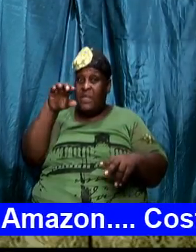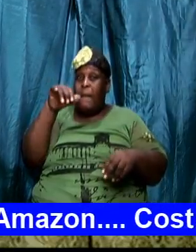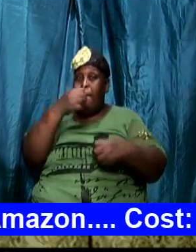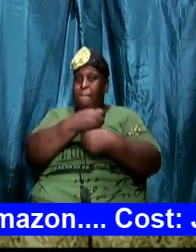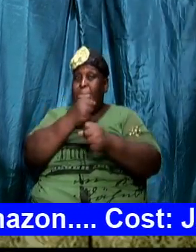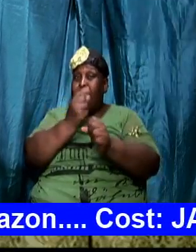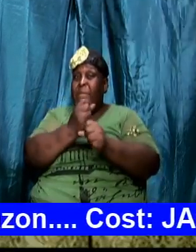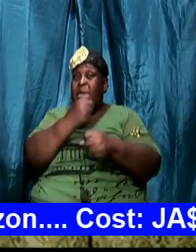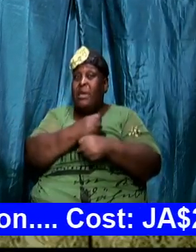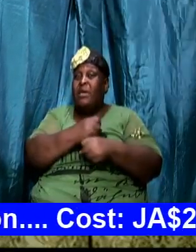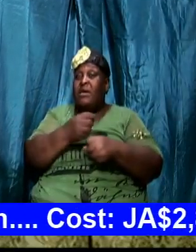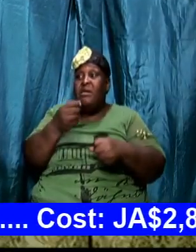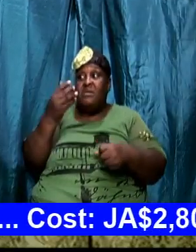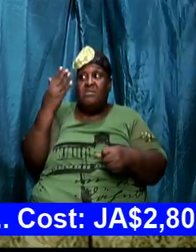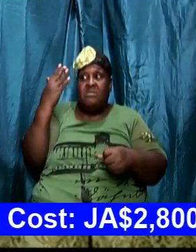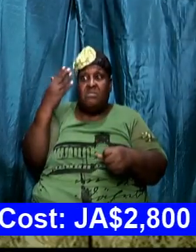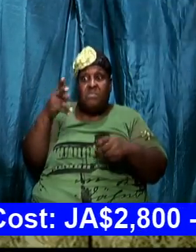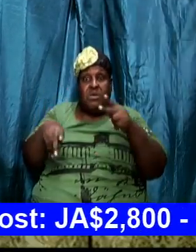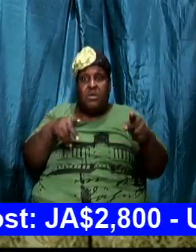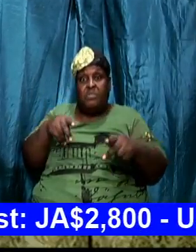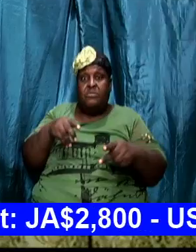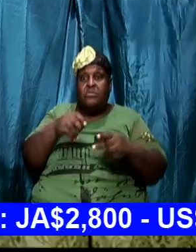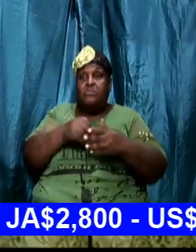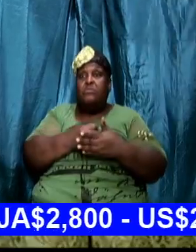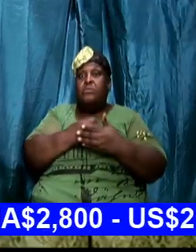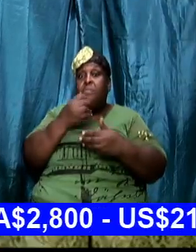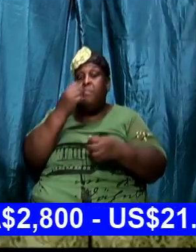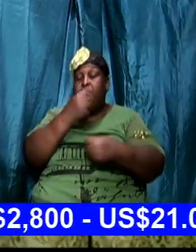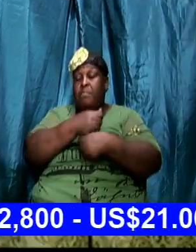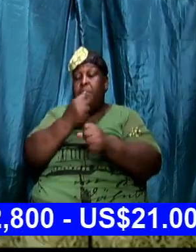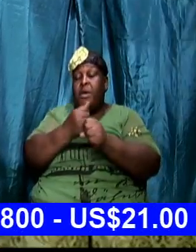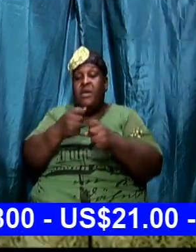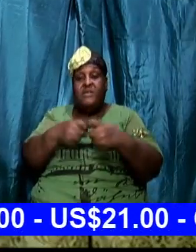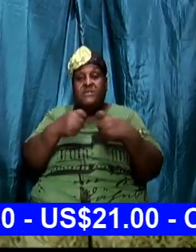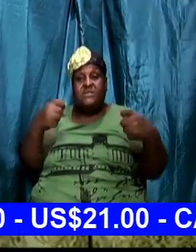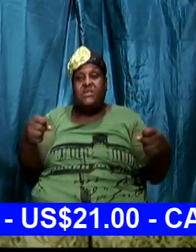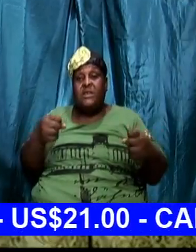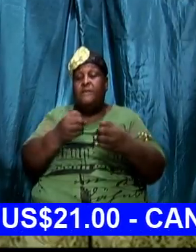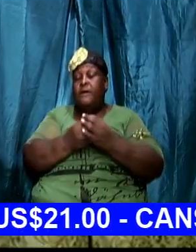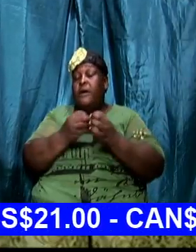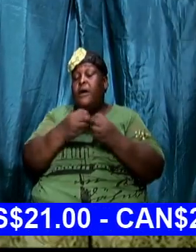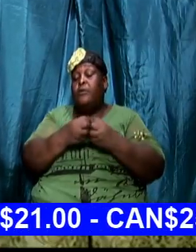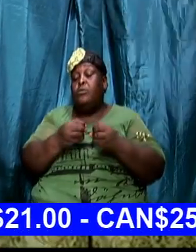them to fall, that caused them to succumb and to lose